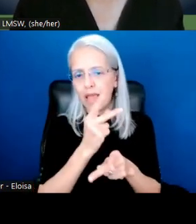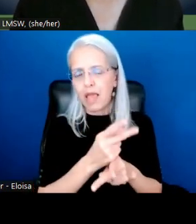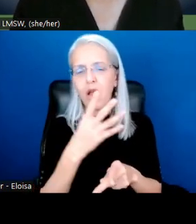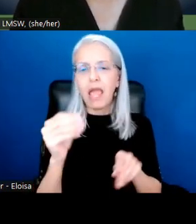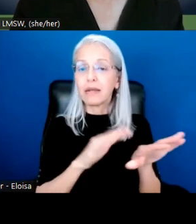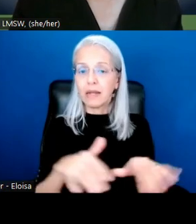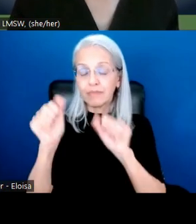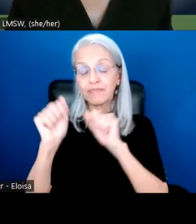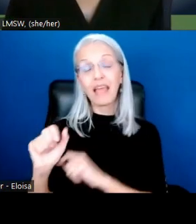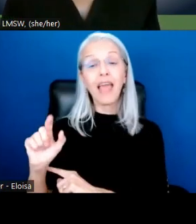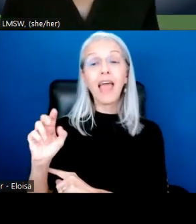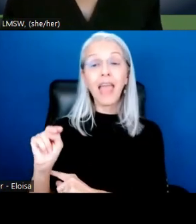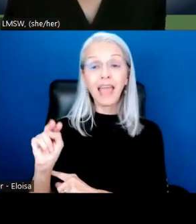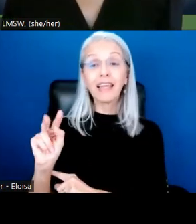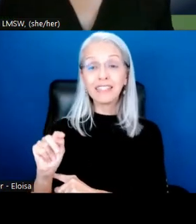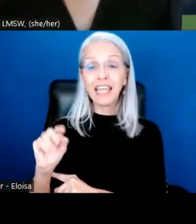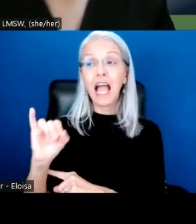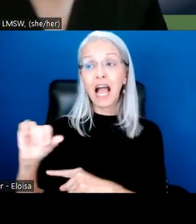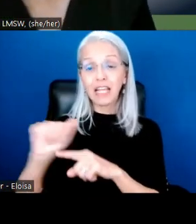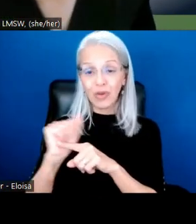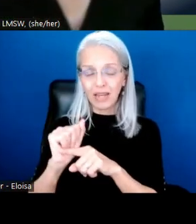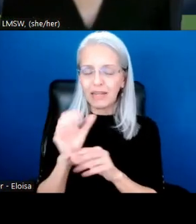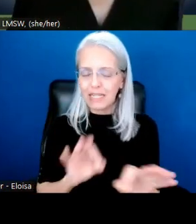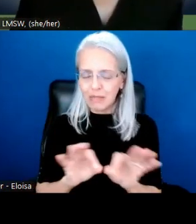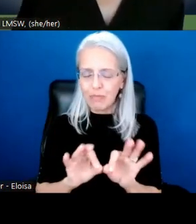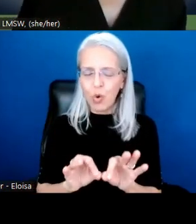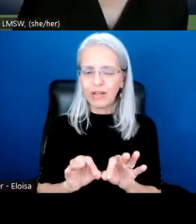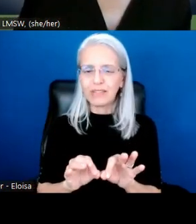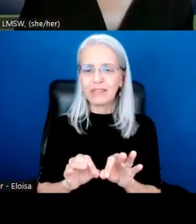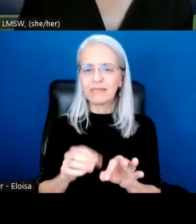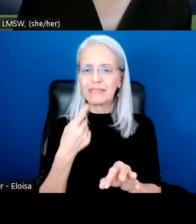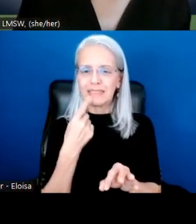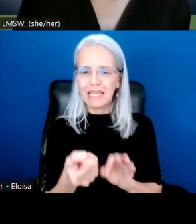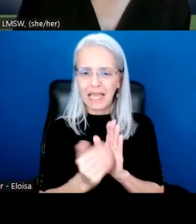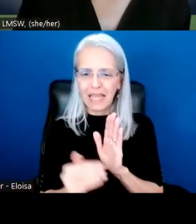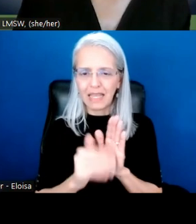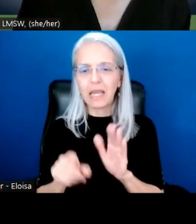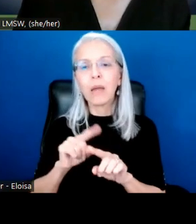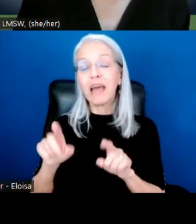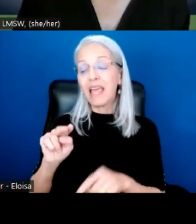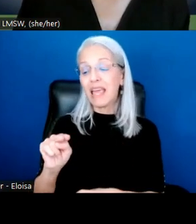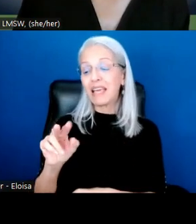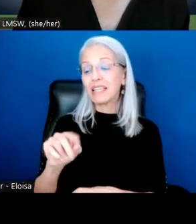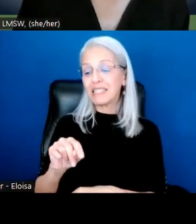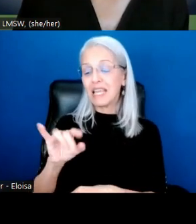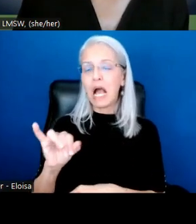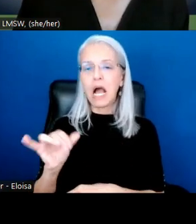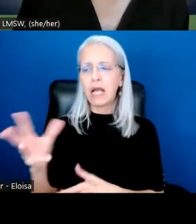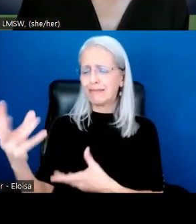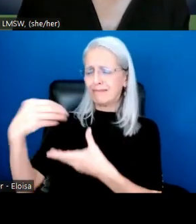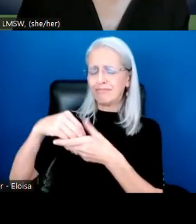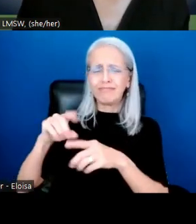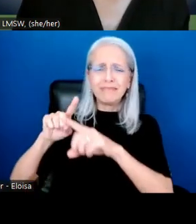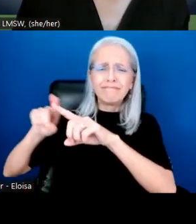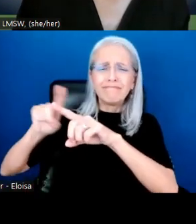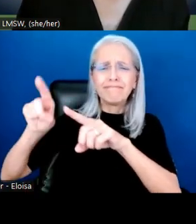got to say that over and over again because we want you to take a look at it, embraces the work of numerous experts in the field